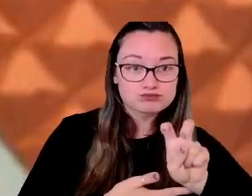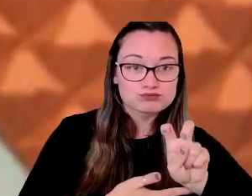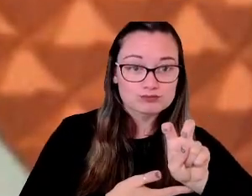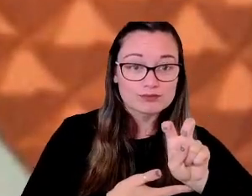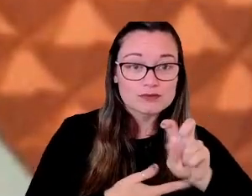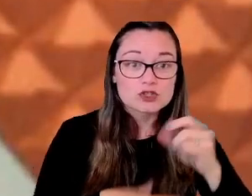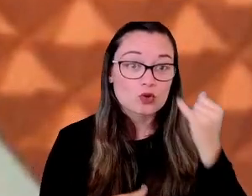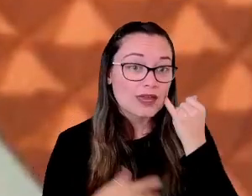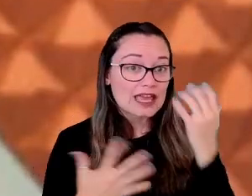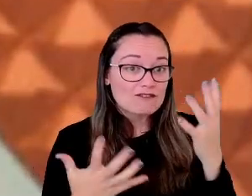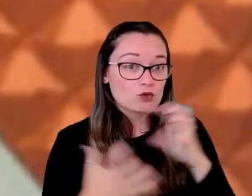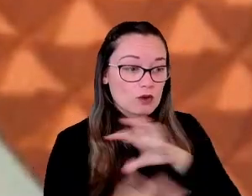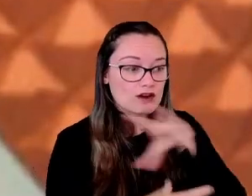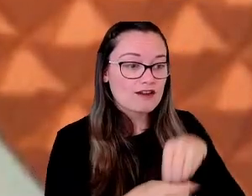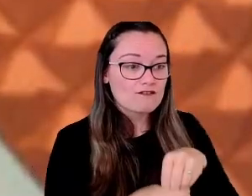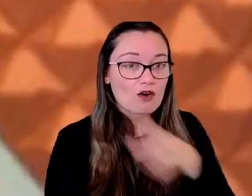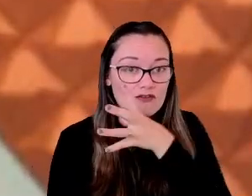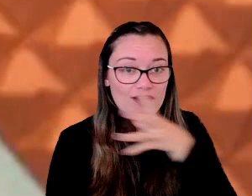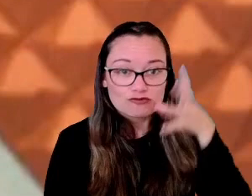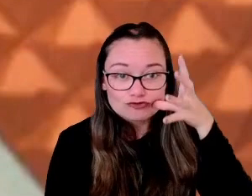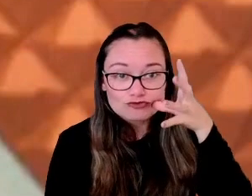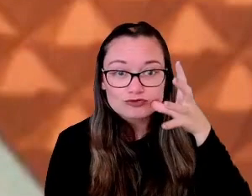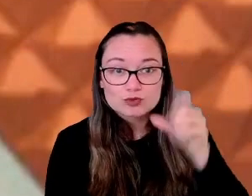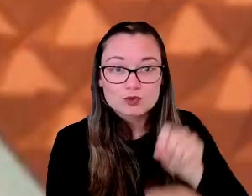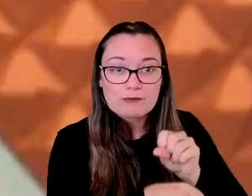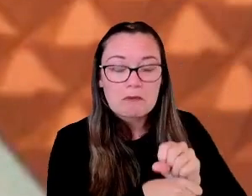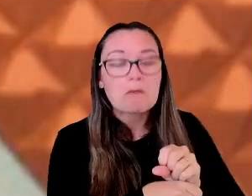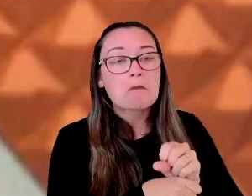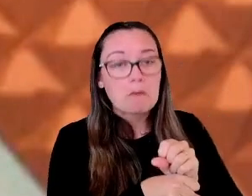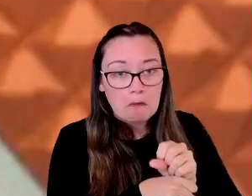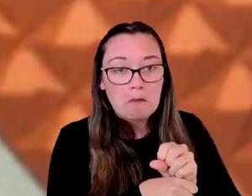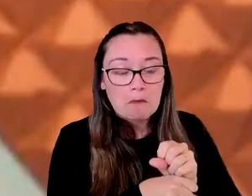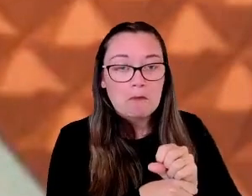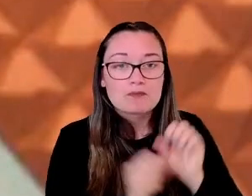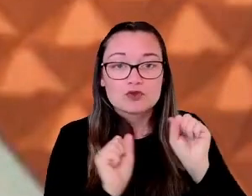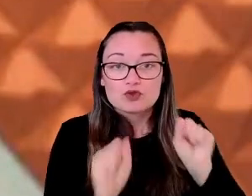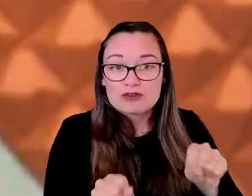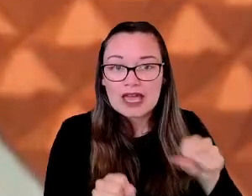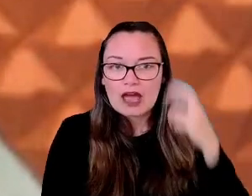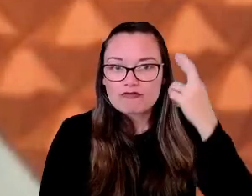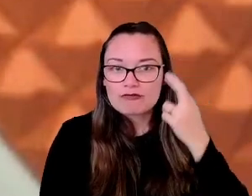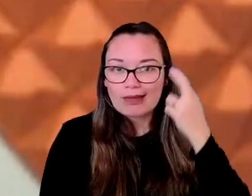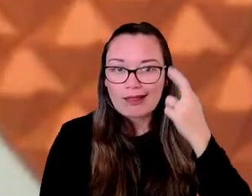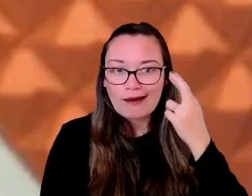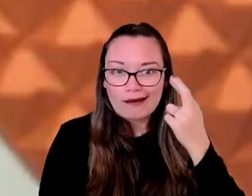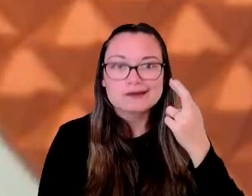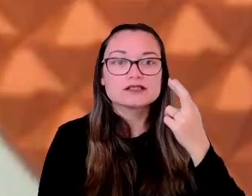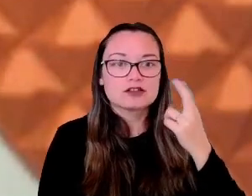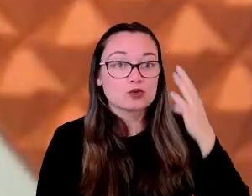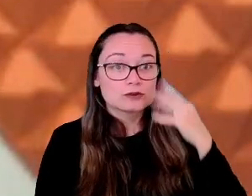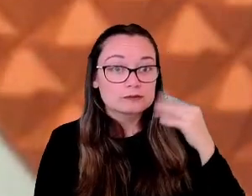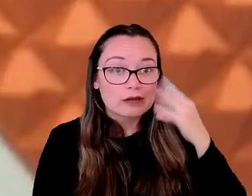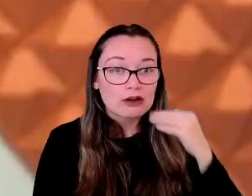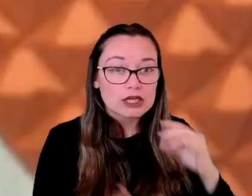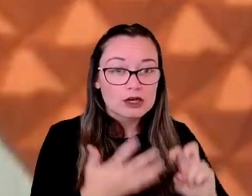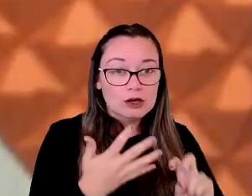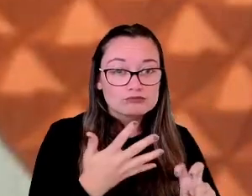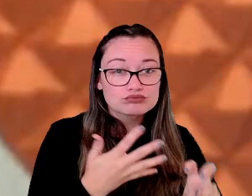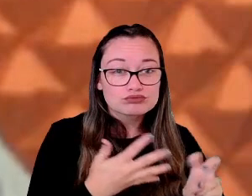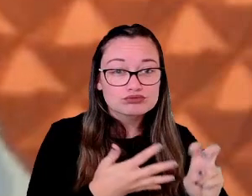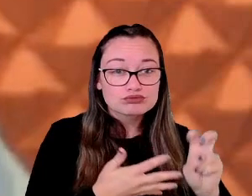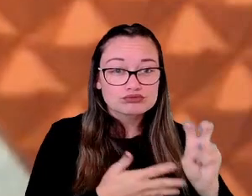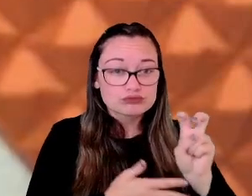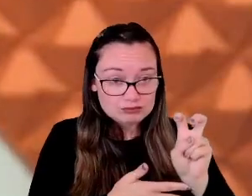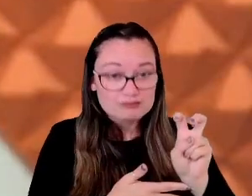it's something you enjoy doing, and you're successful at it, you might find that as you keep going, and you have more responsibilities, it might